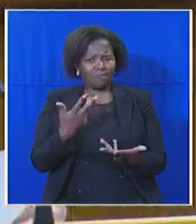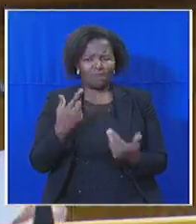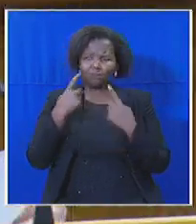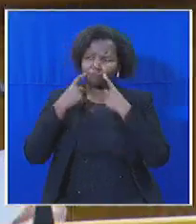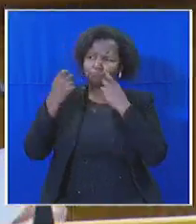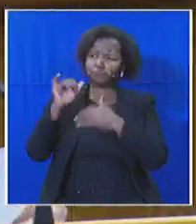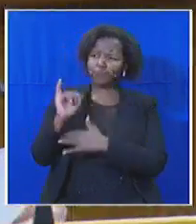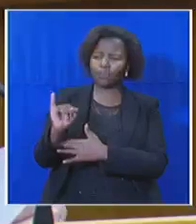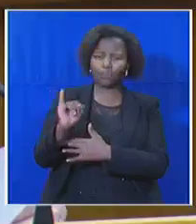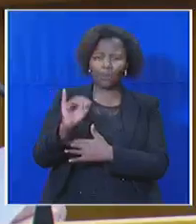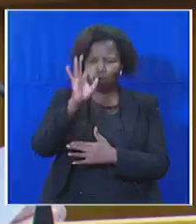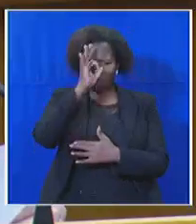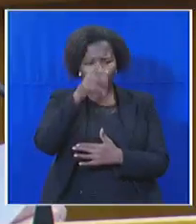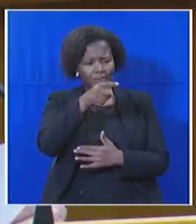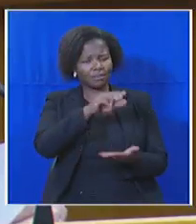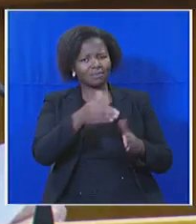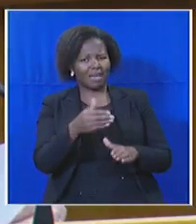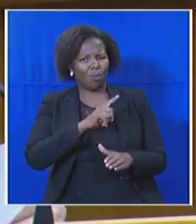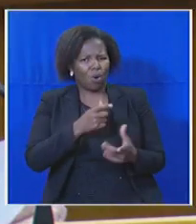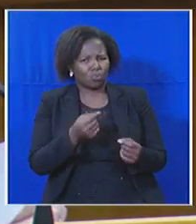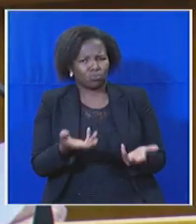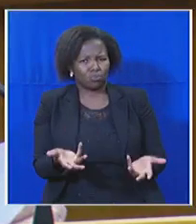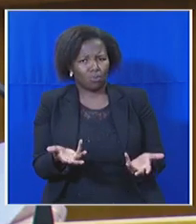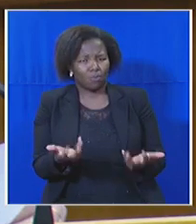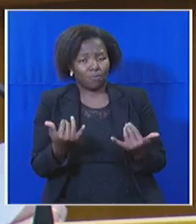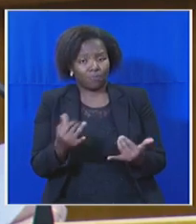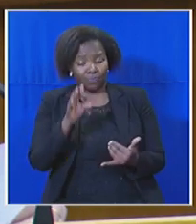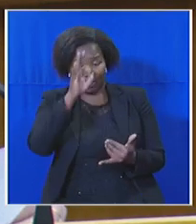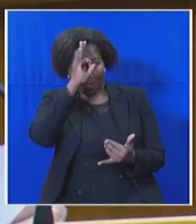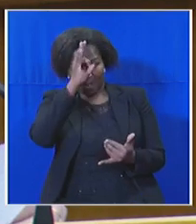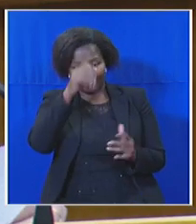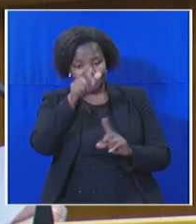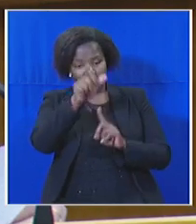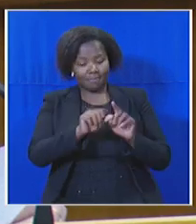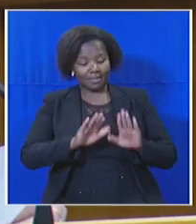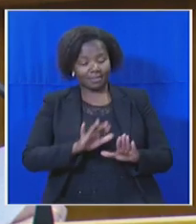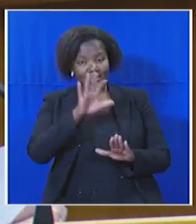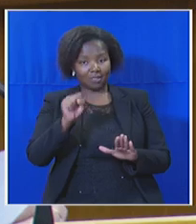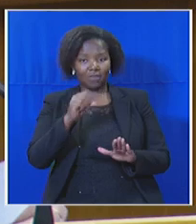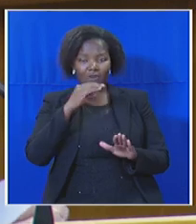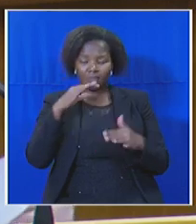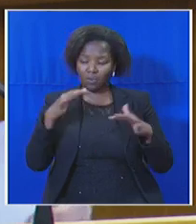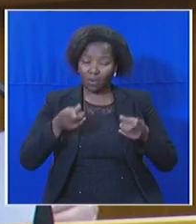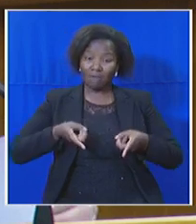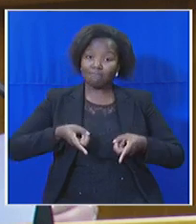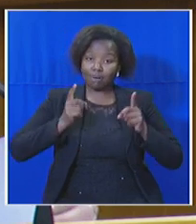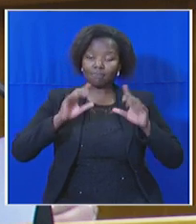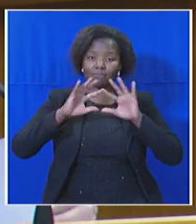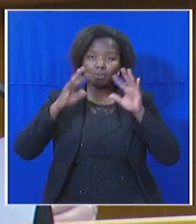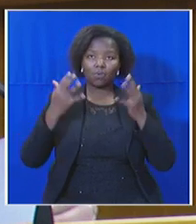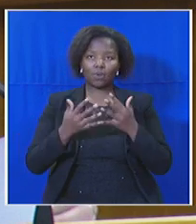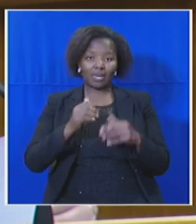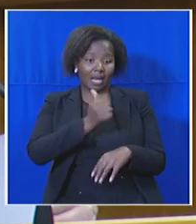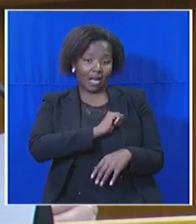another dead police officer. Or being a police officer in South Africa is one of the most dangerous jobs in the world. In Canada, 3